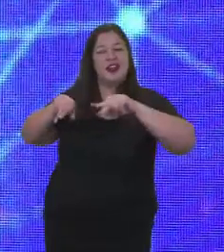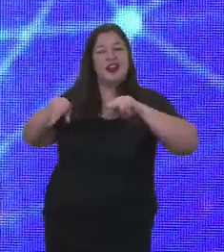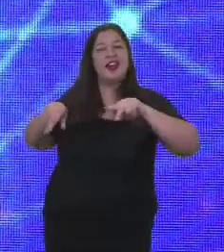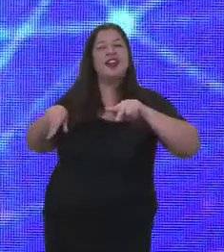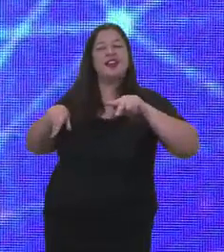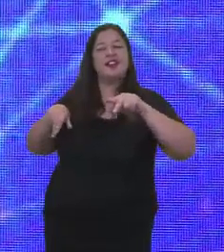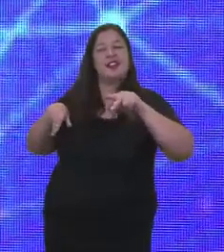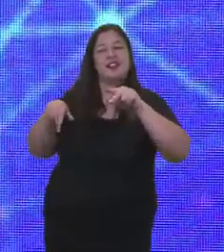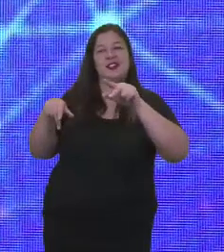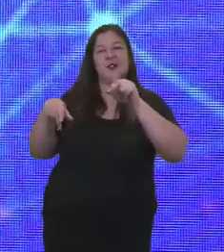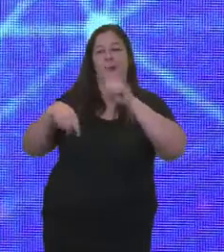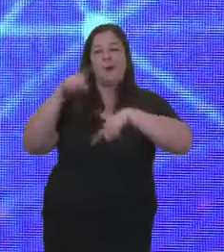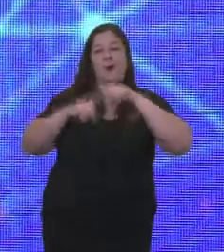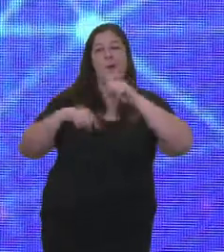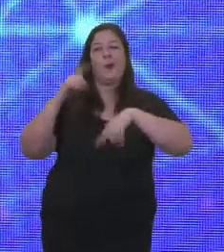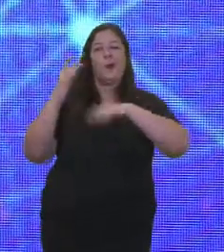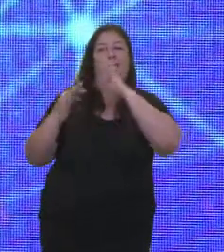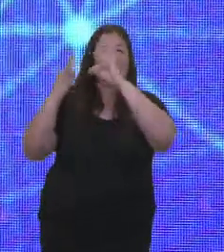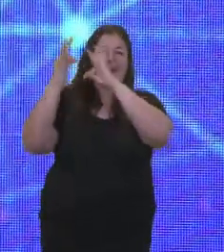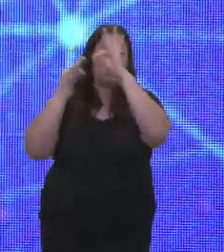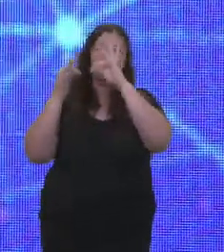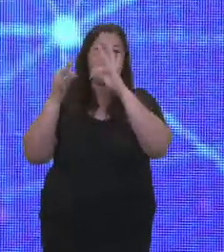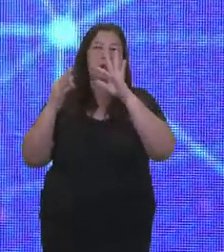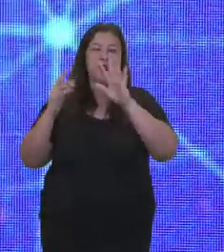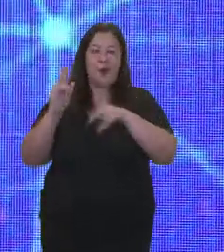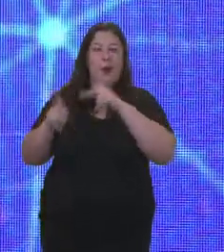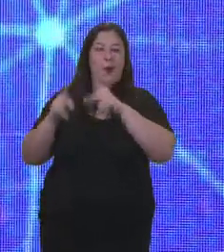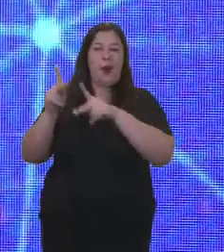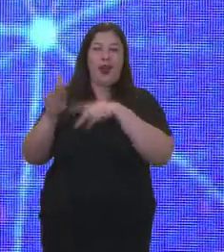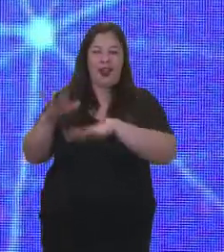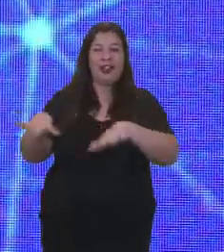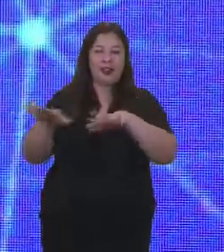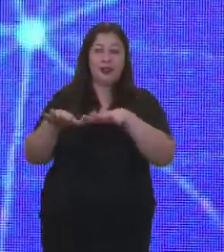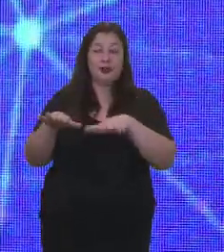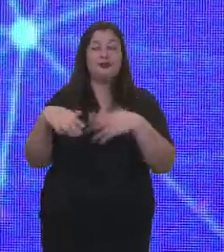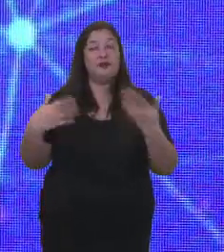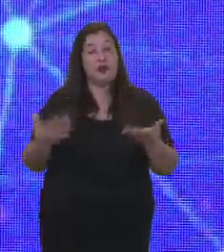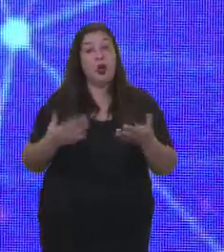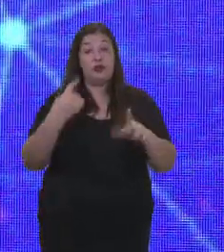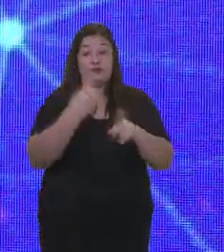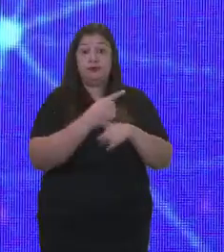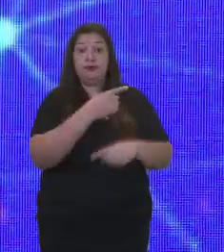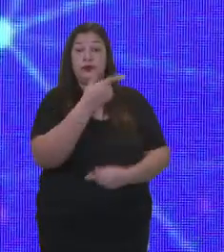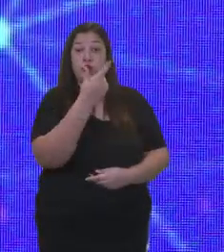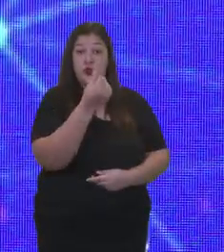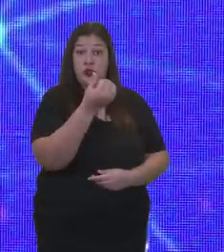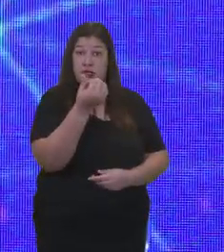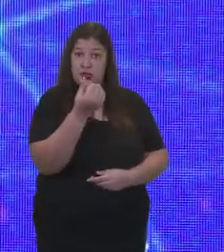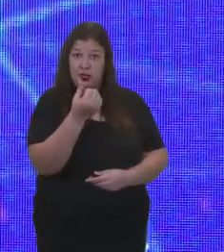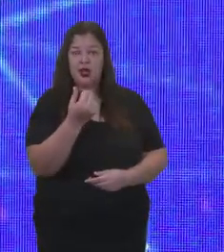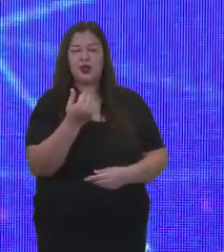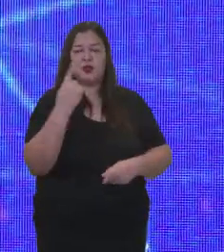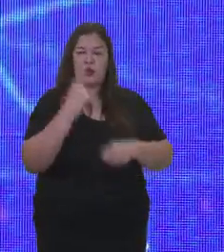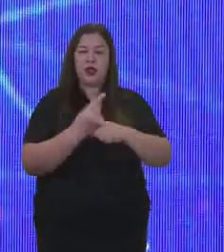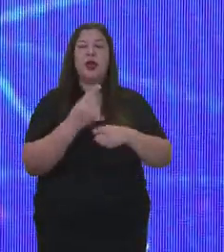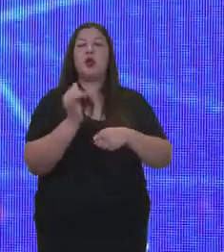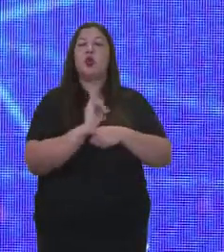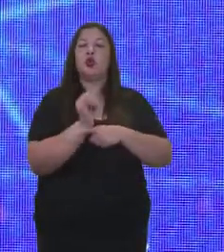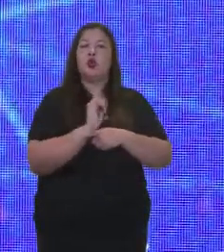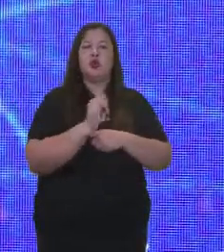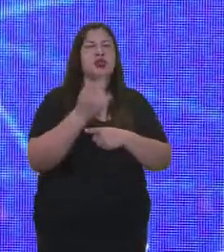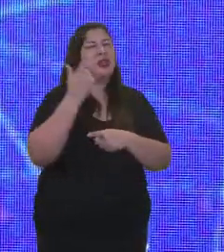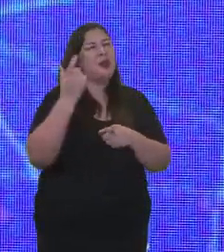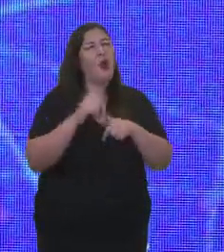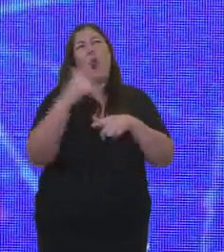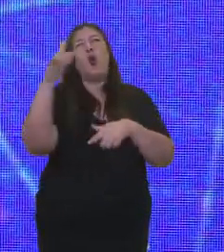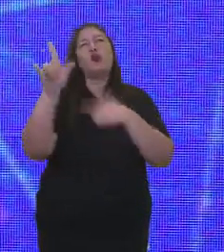many technology, many tools for the technology to evolve that population. So they found me